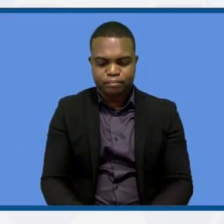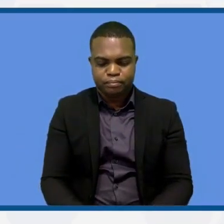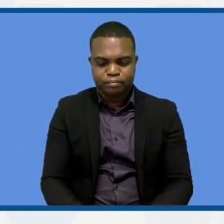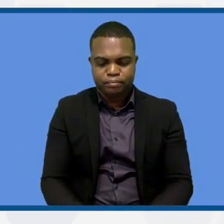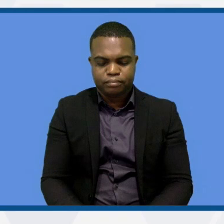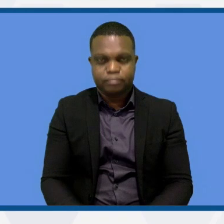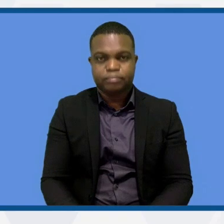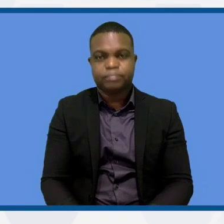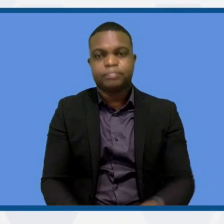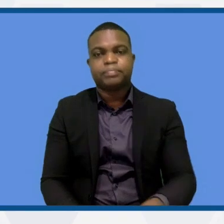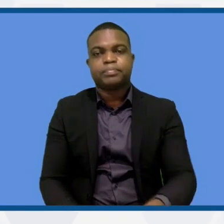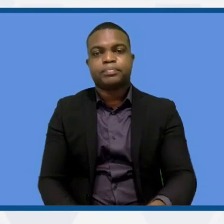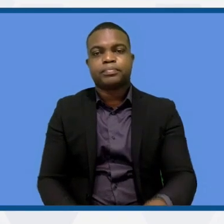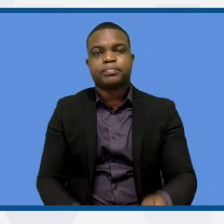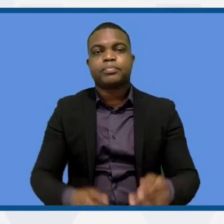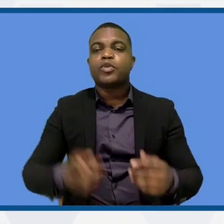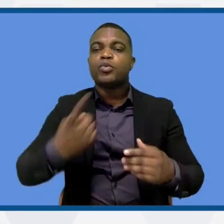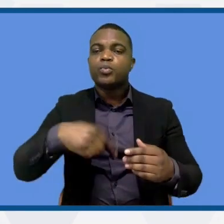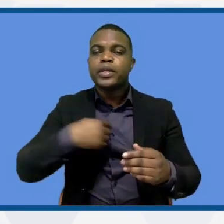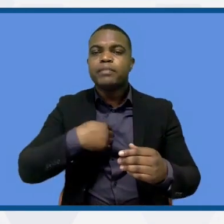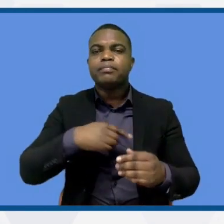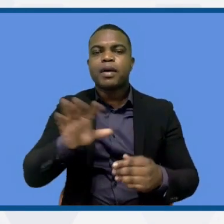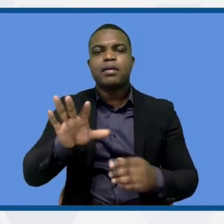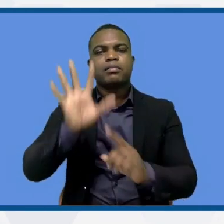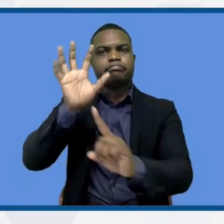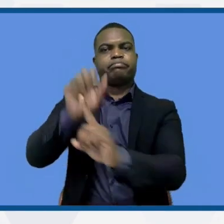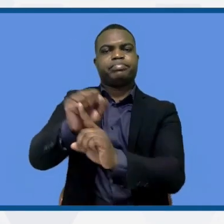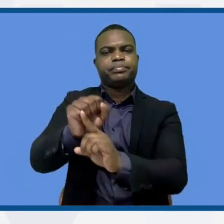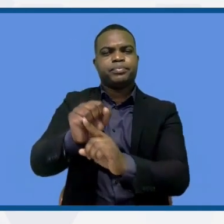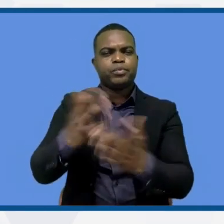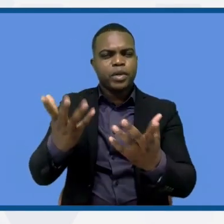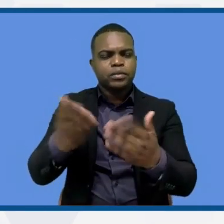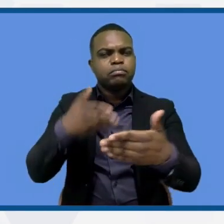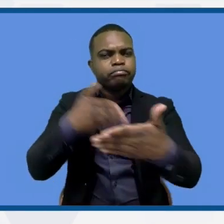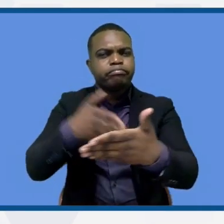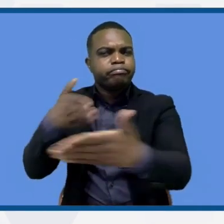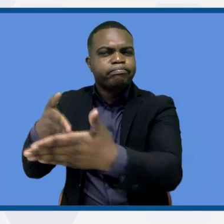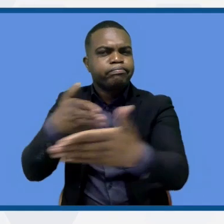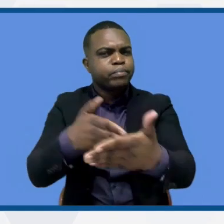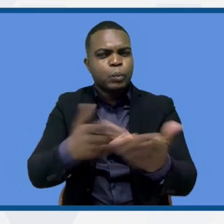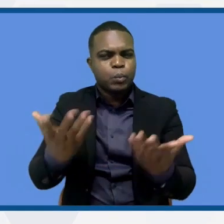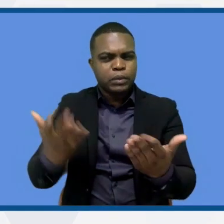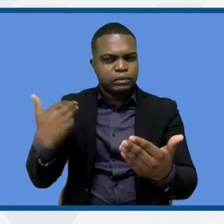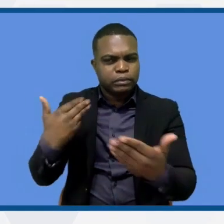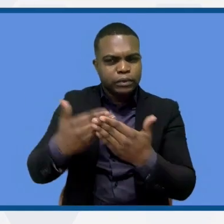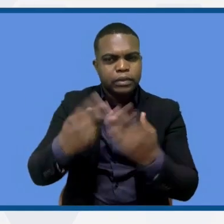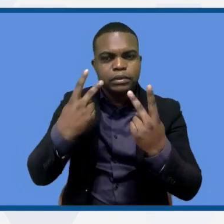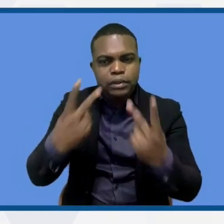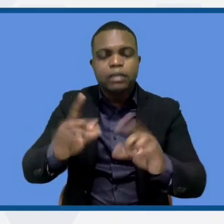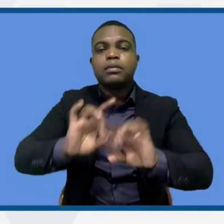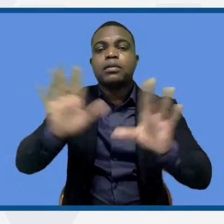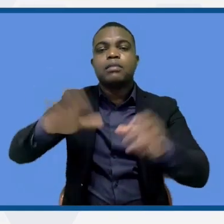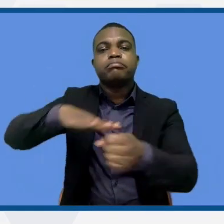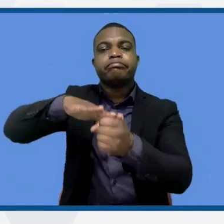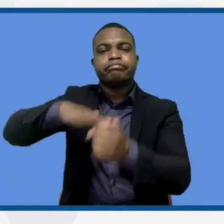and social exclusion, physical obstacles and lack of security,